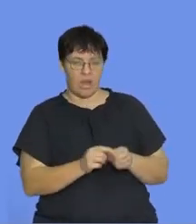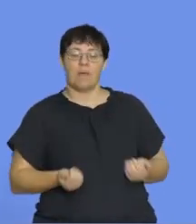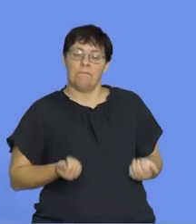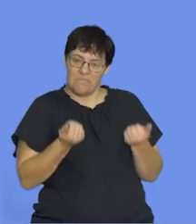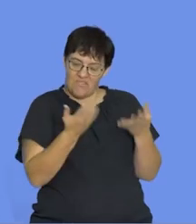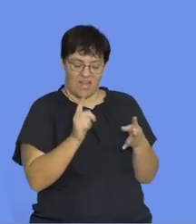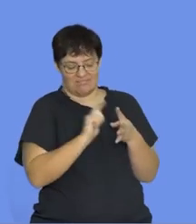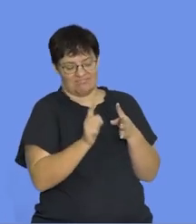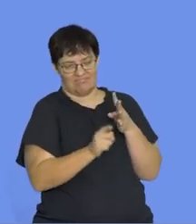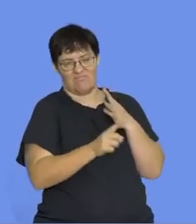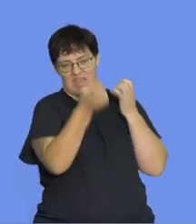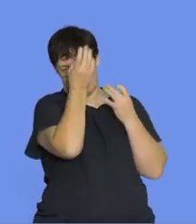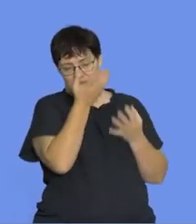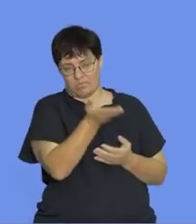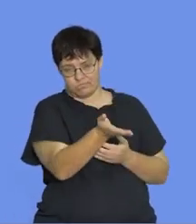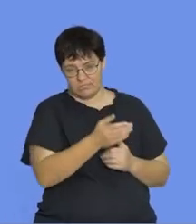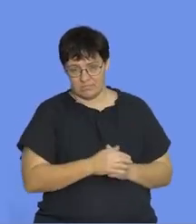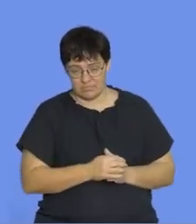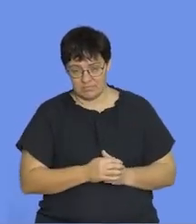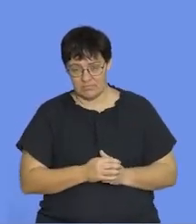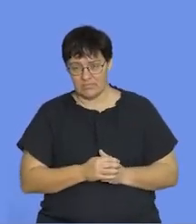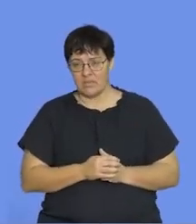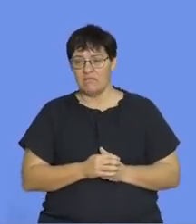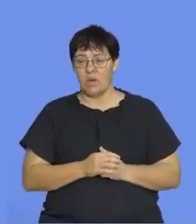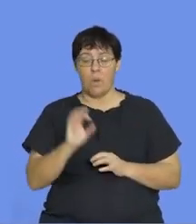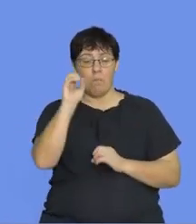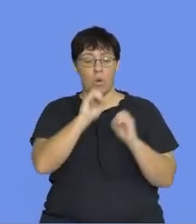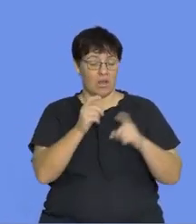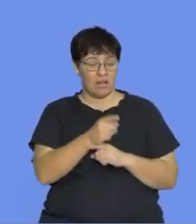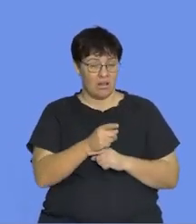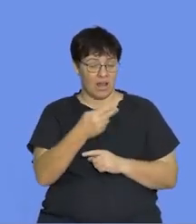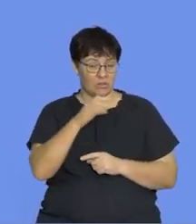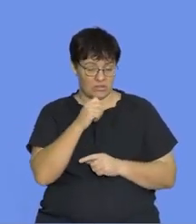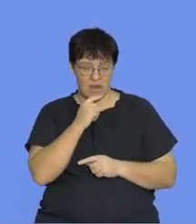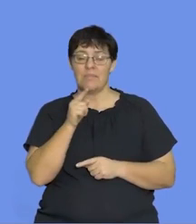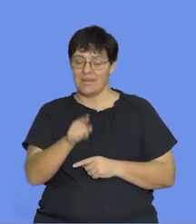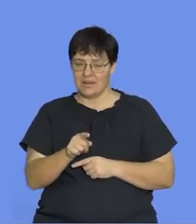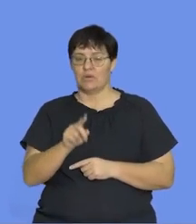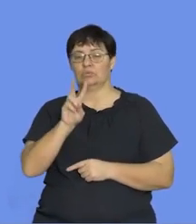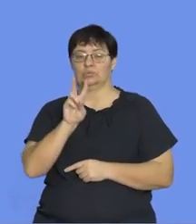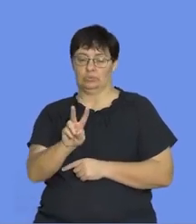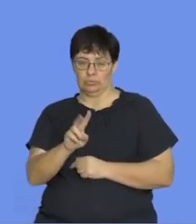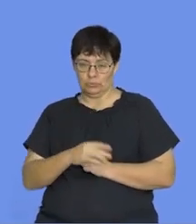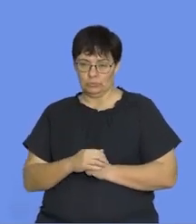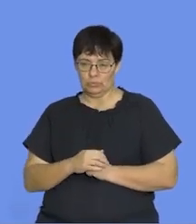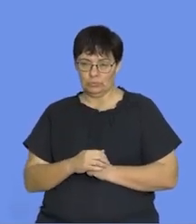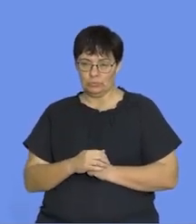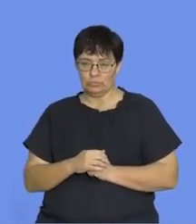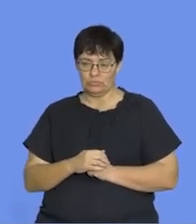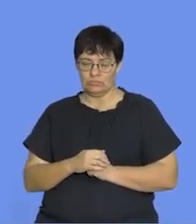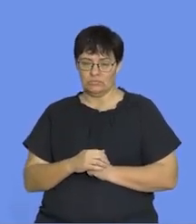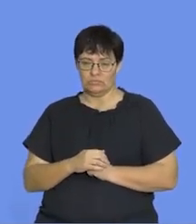very important information. But if we talk about a molecule of hydrogen, and we know a molecule of hydrogen, we've made examples, which is